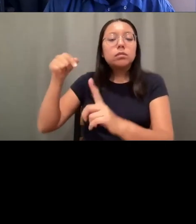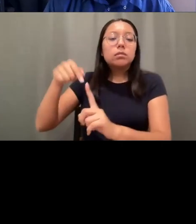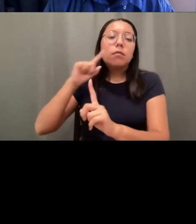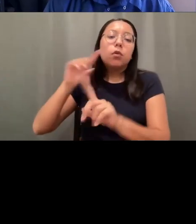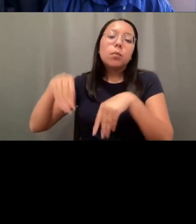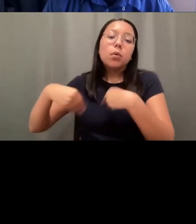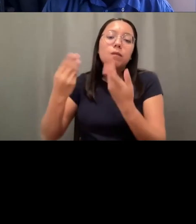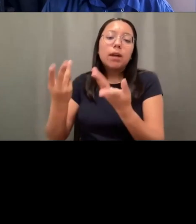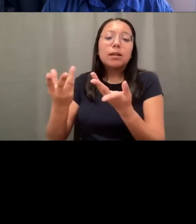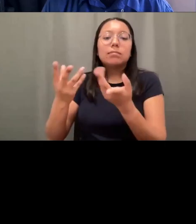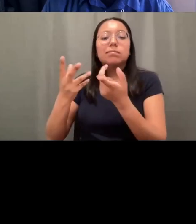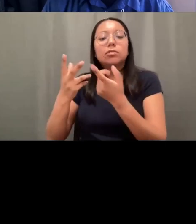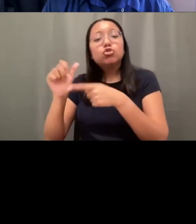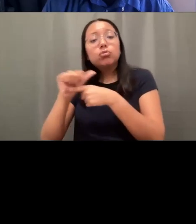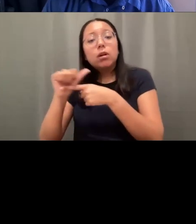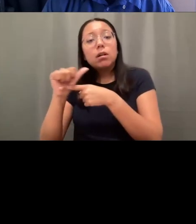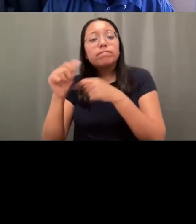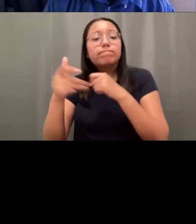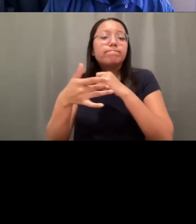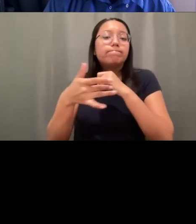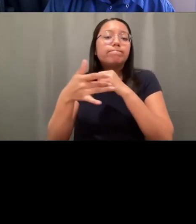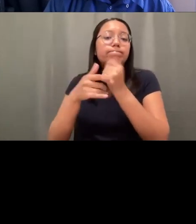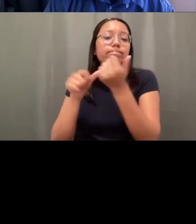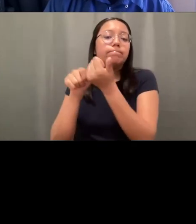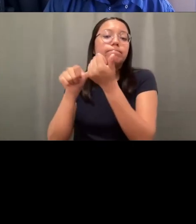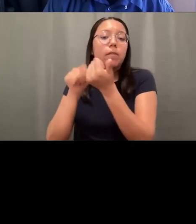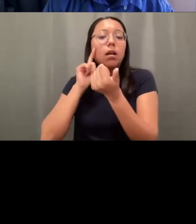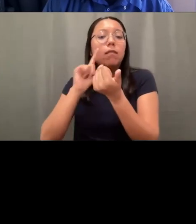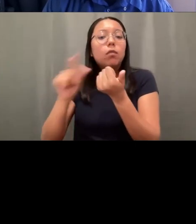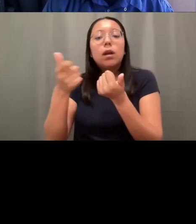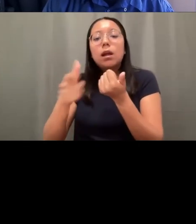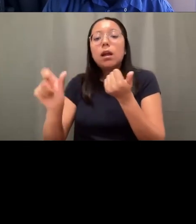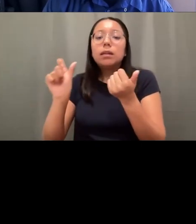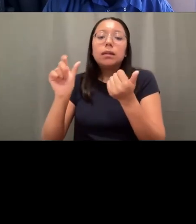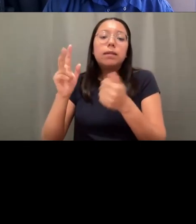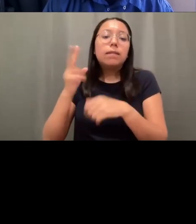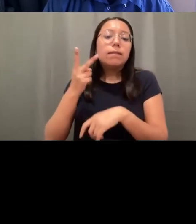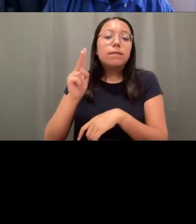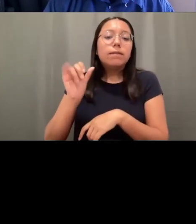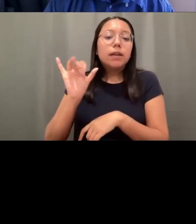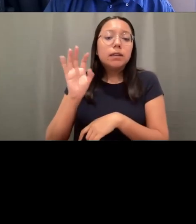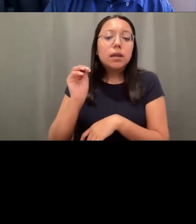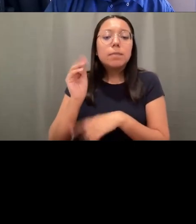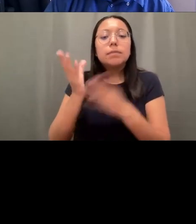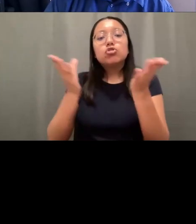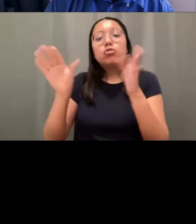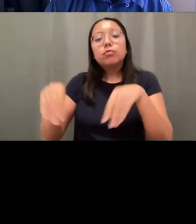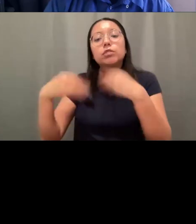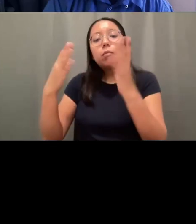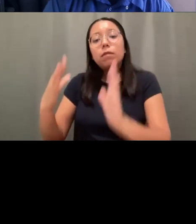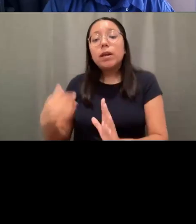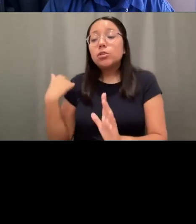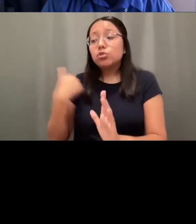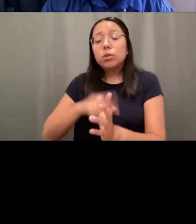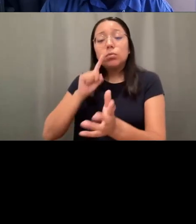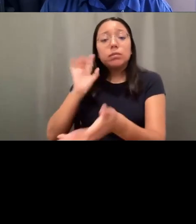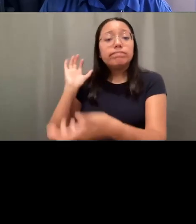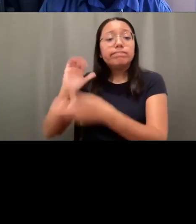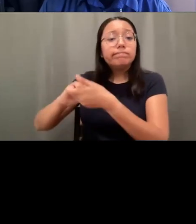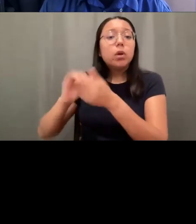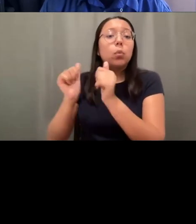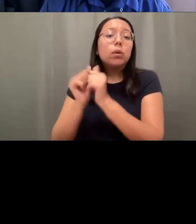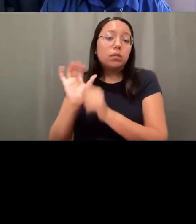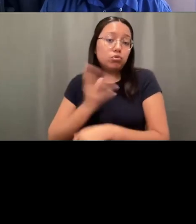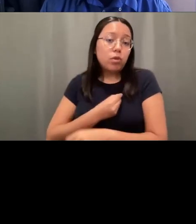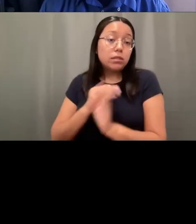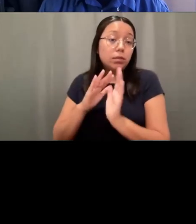service providers and other allied professionals. We do some work directly with trans communities, but because we are national, that means